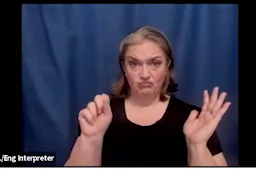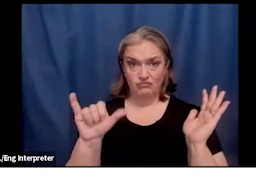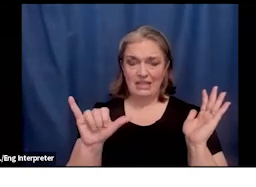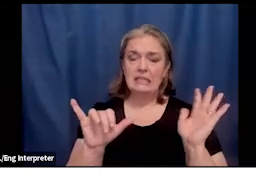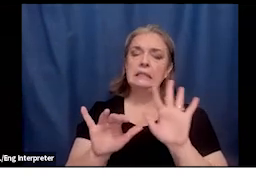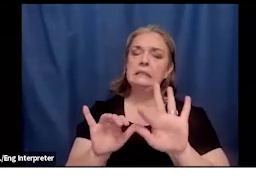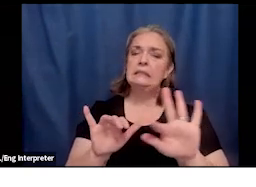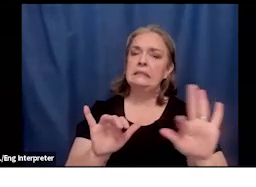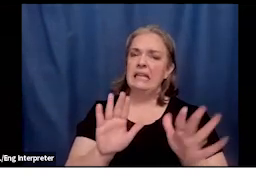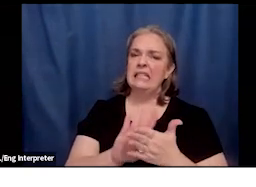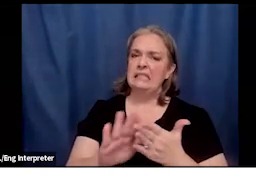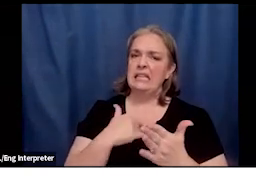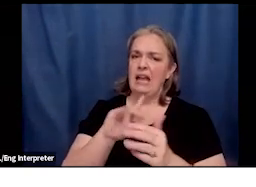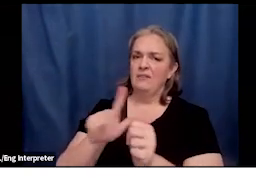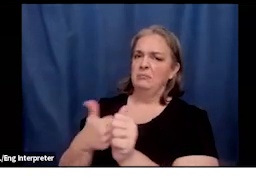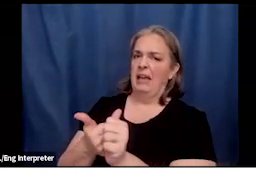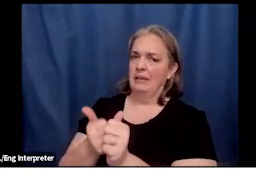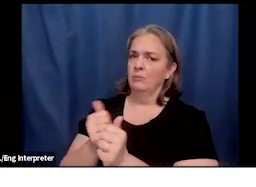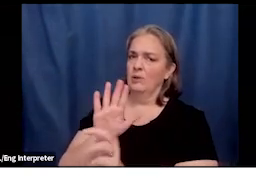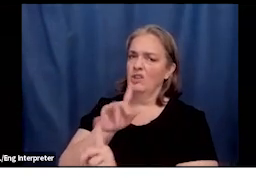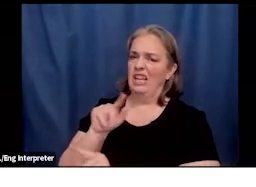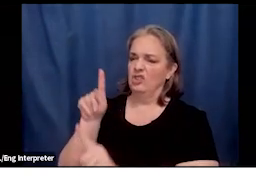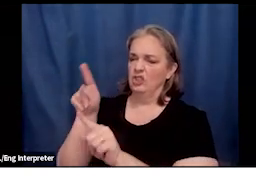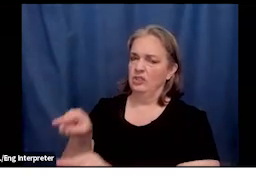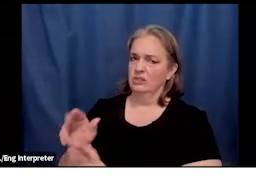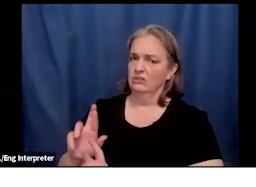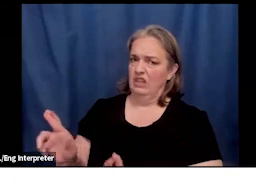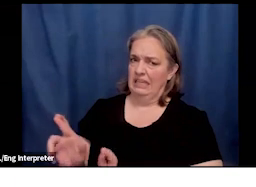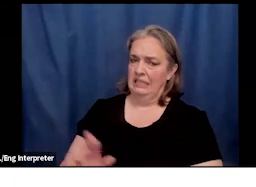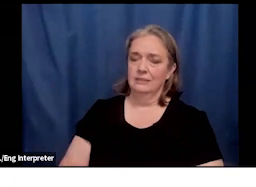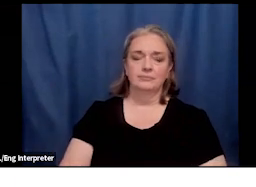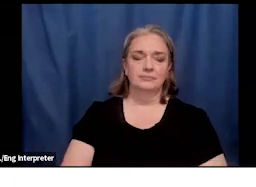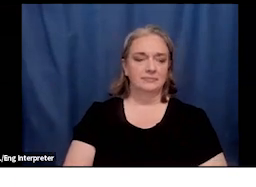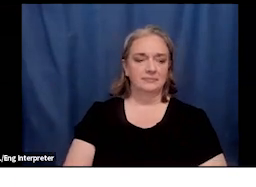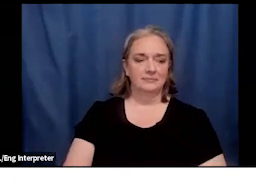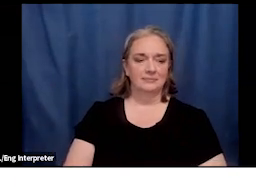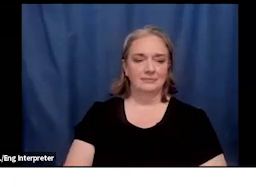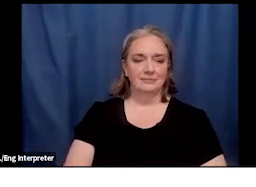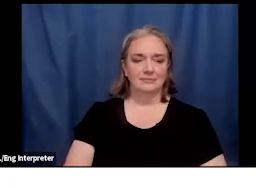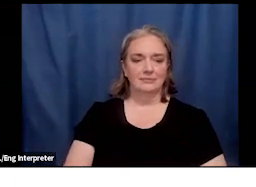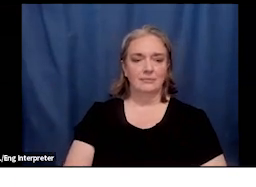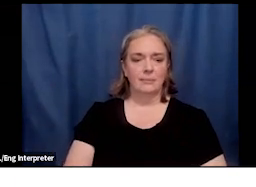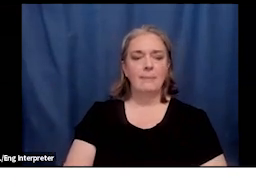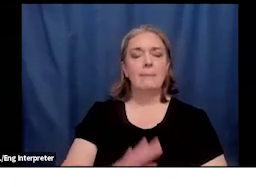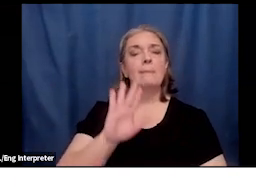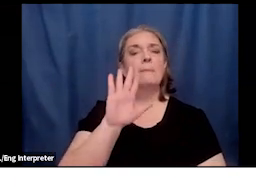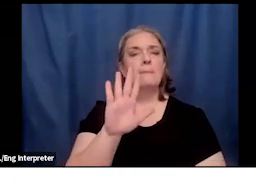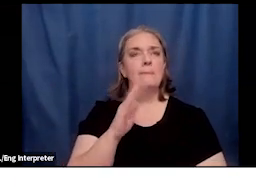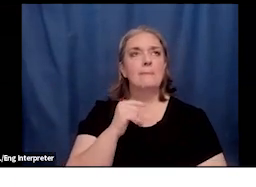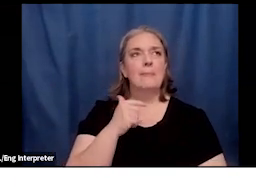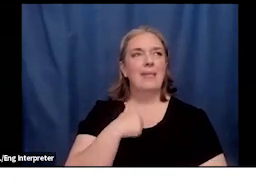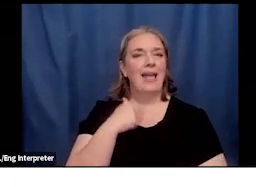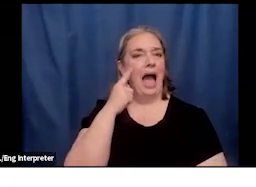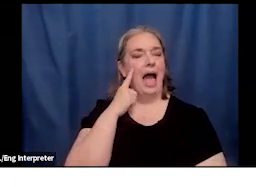your drafted answers in a secondary place. And then finally, I think a great way to